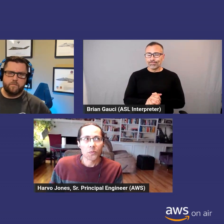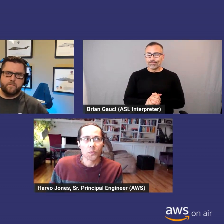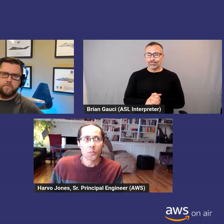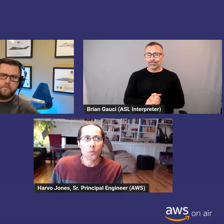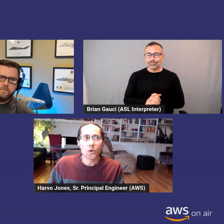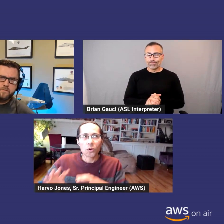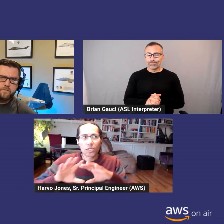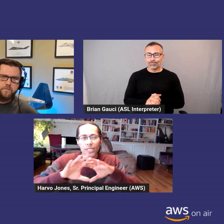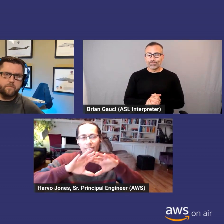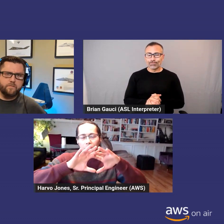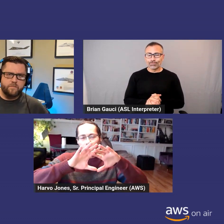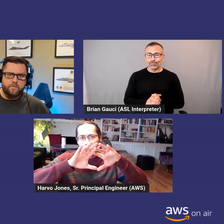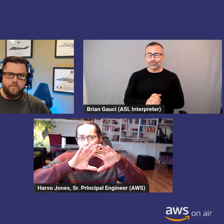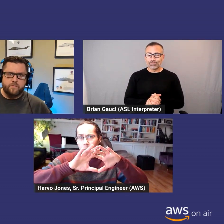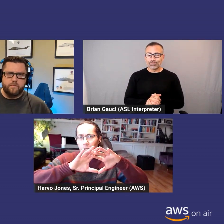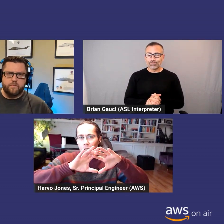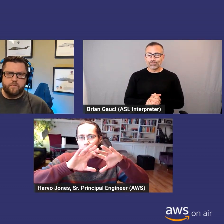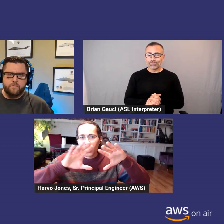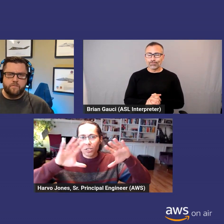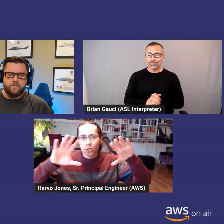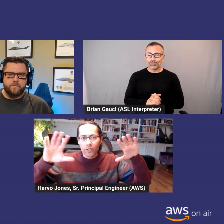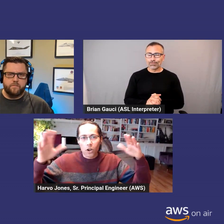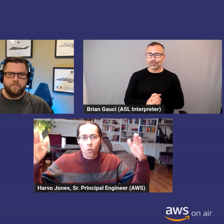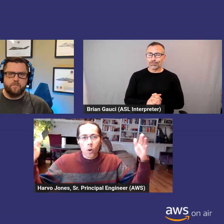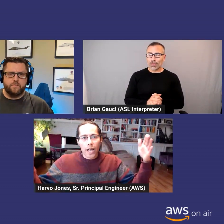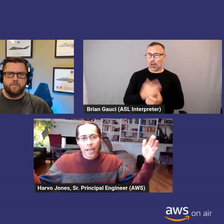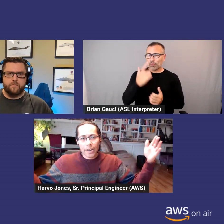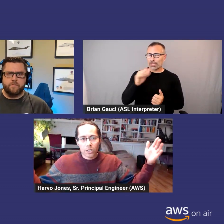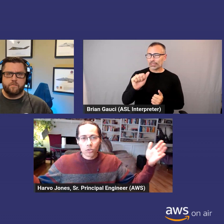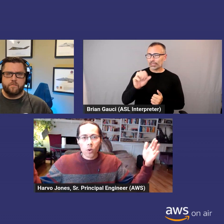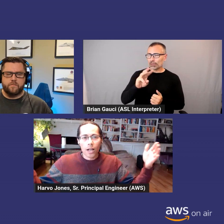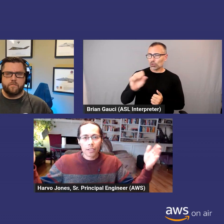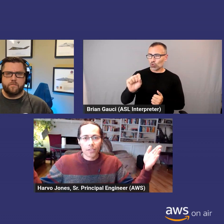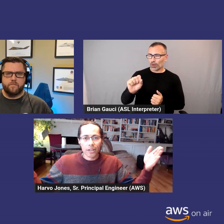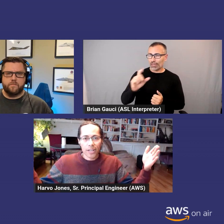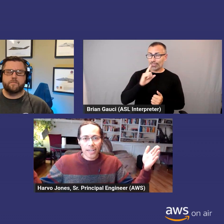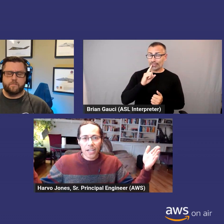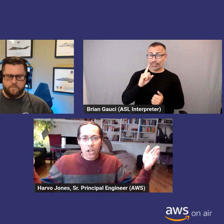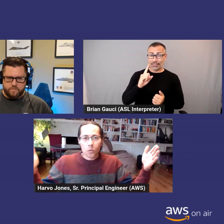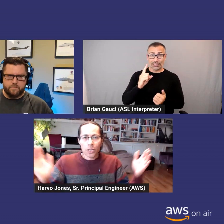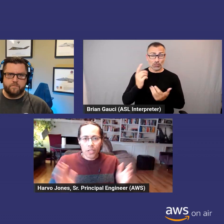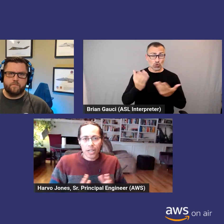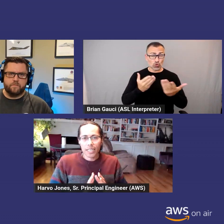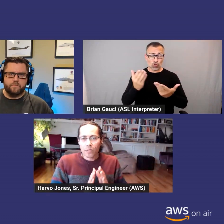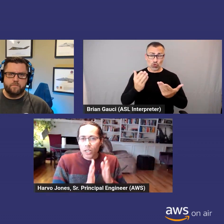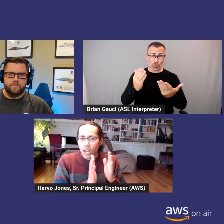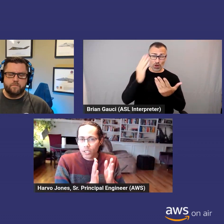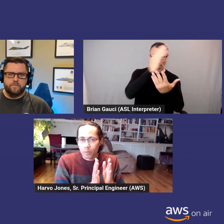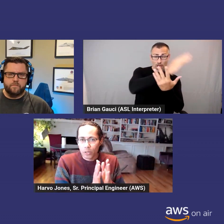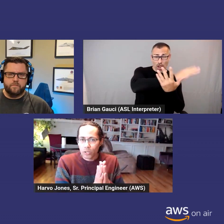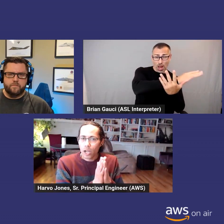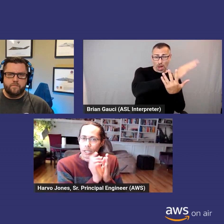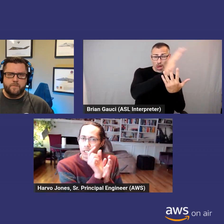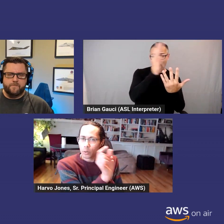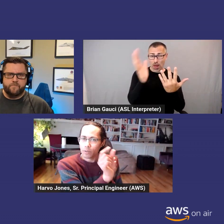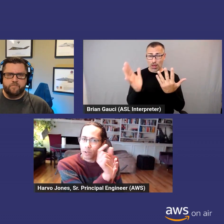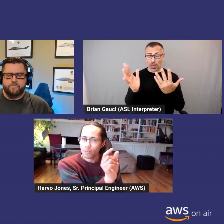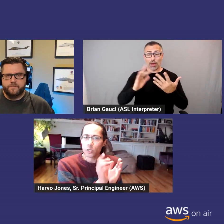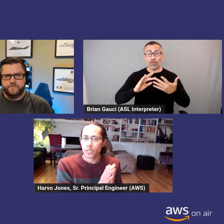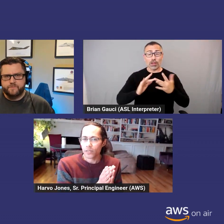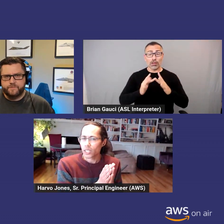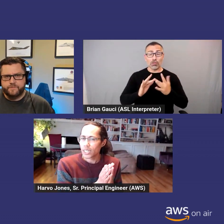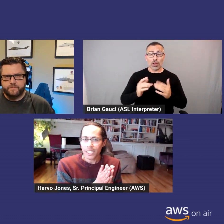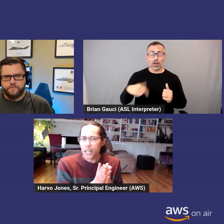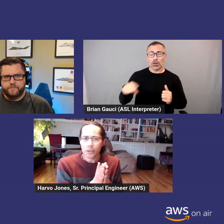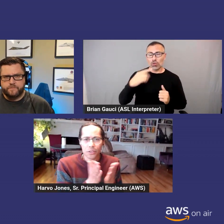so since AWS is serving a wide swath of the internet, we know that a given customer who's talking to a